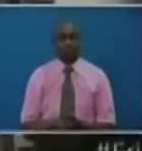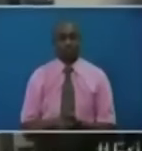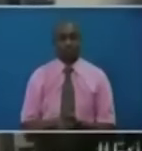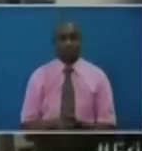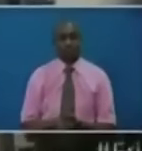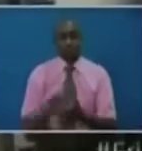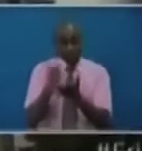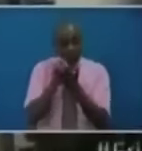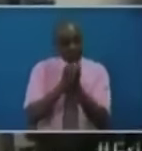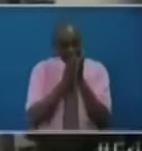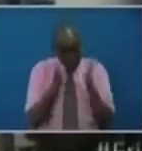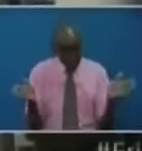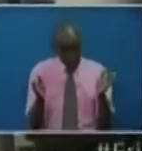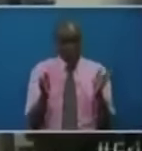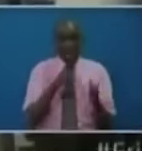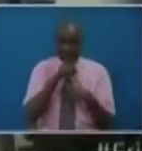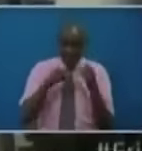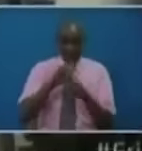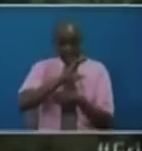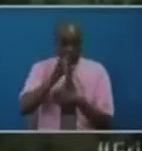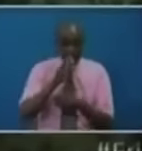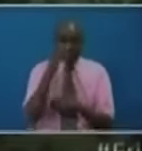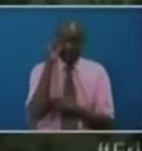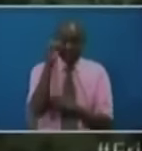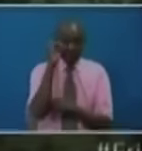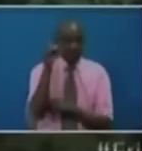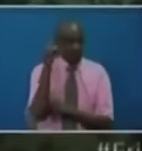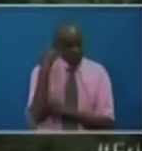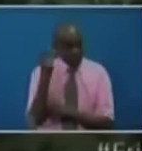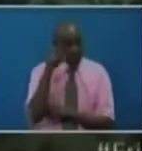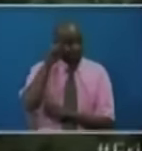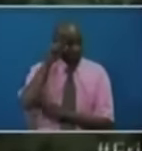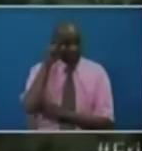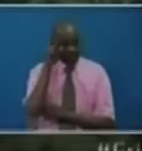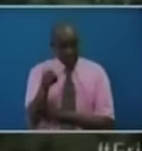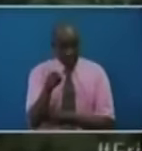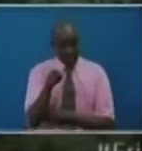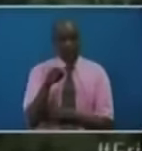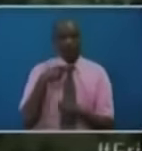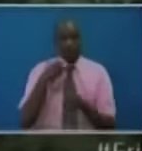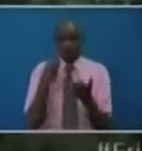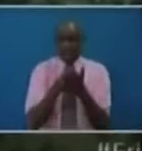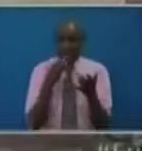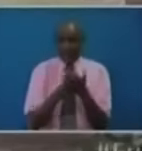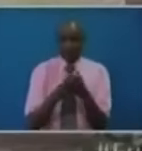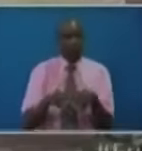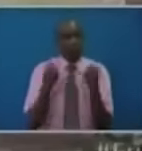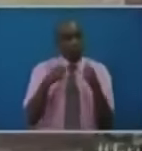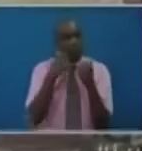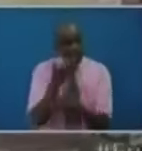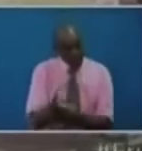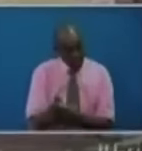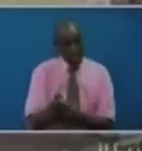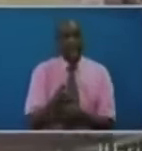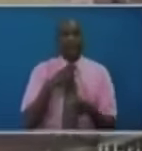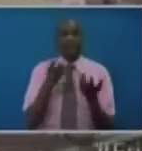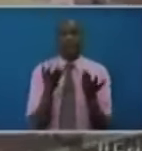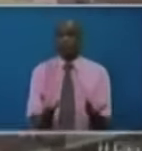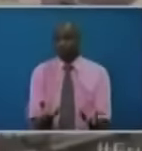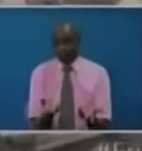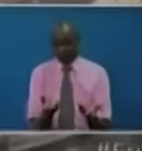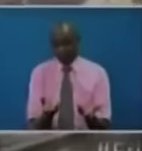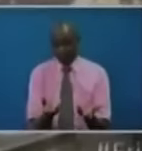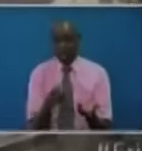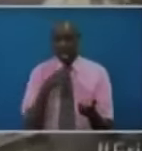The Auditor General's queries on County 001 Mombasa stretches from financial misconduct, wastage in financial administration,